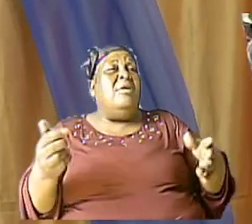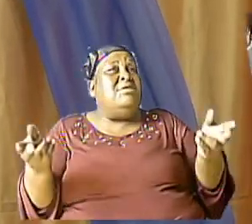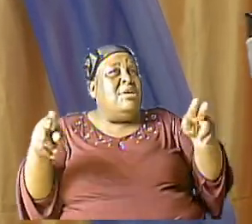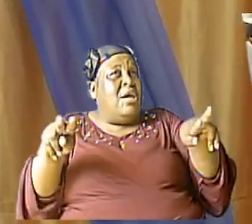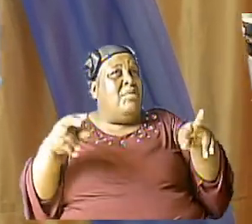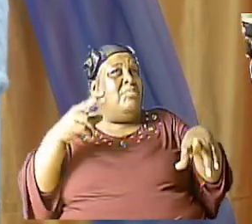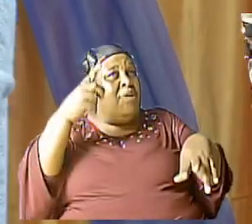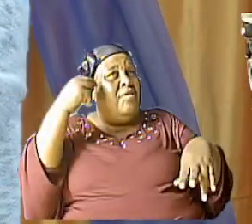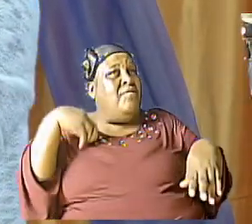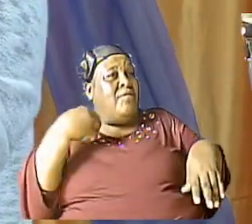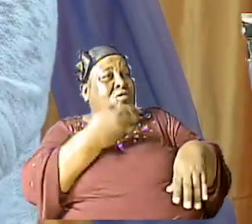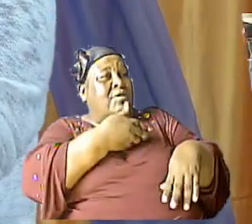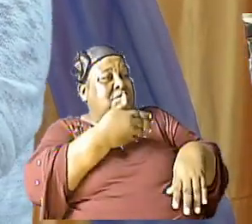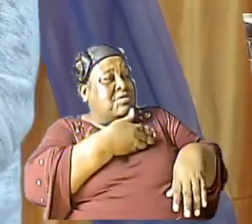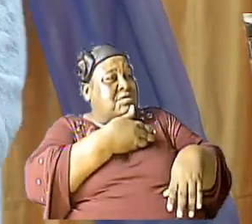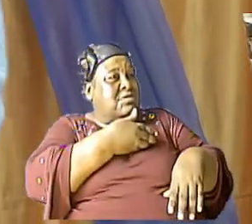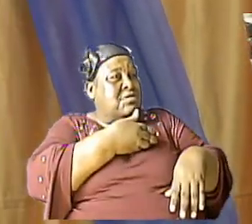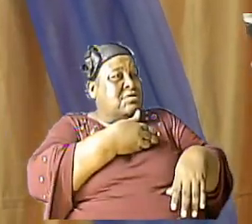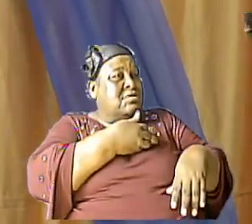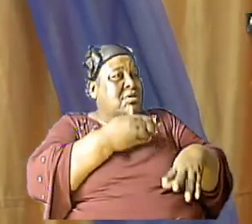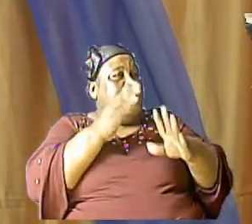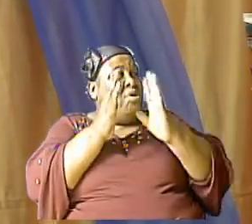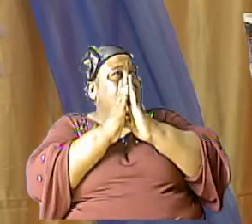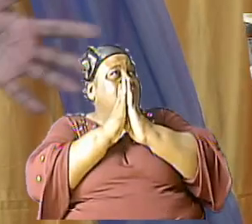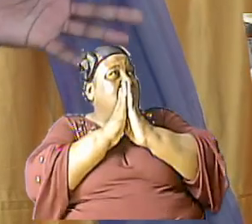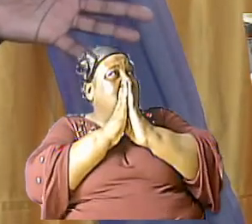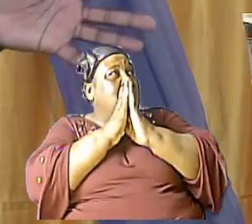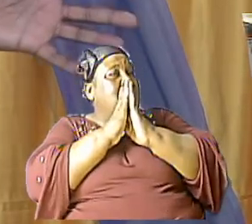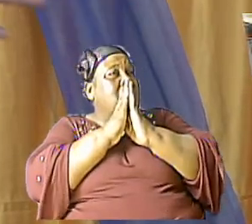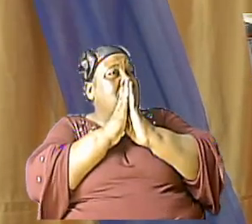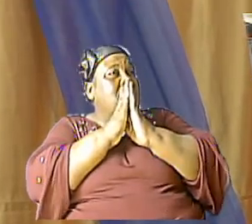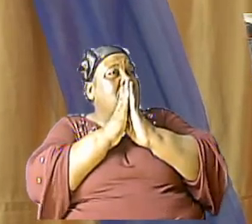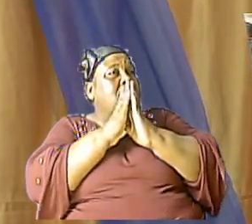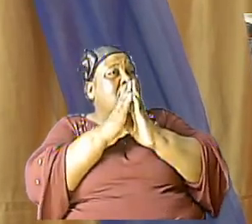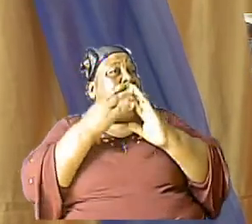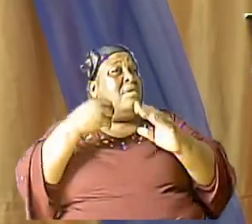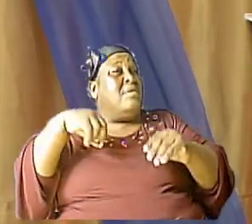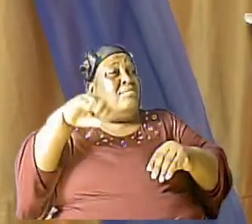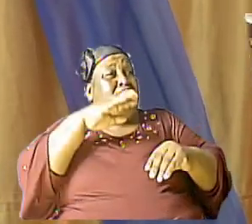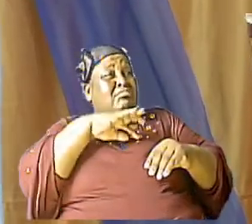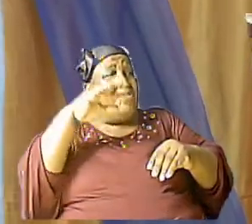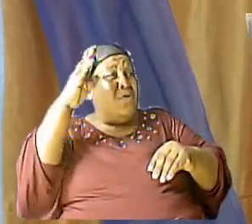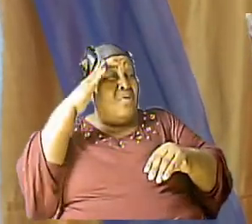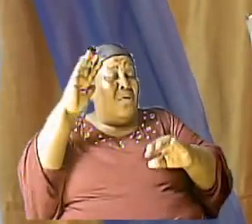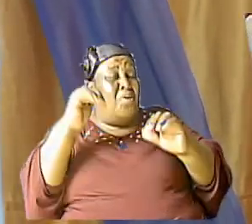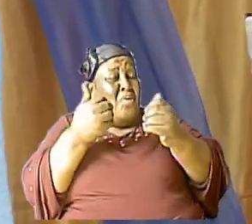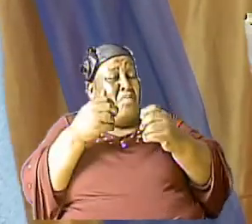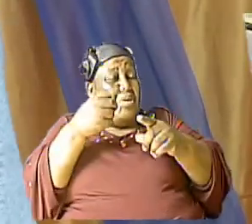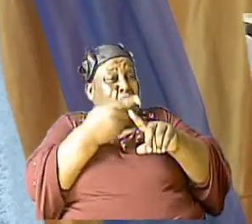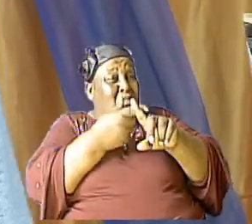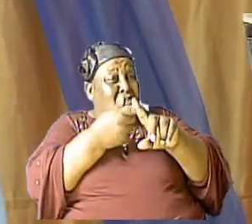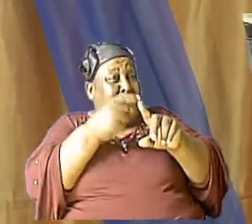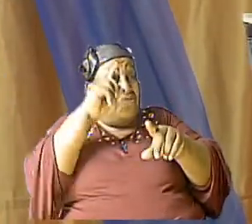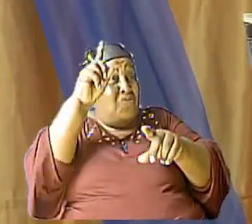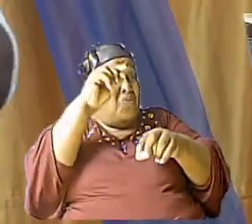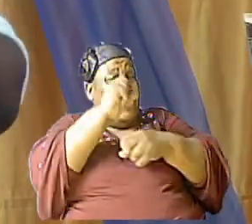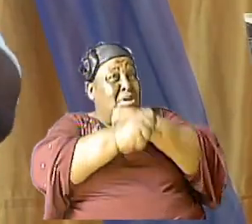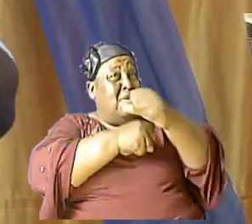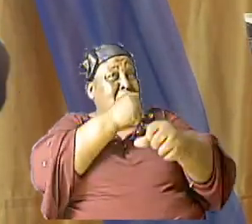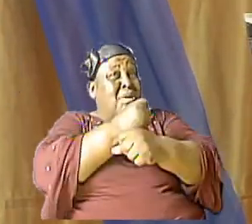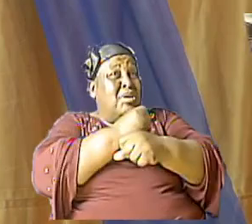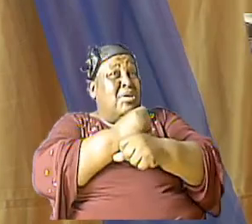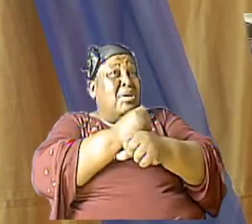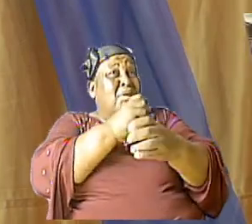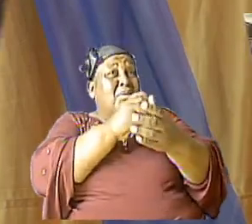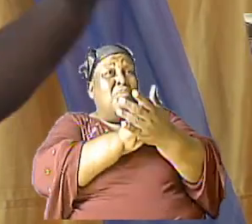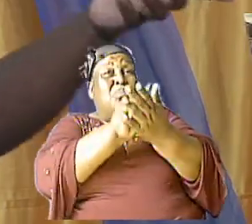us. Praise God. And we prayed. And you know how much months in a 1 year. You know how much week in a 1 month.